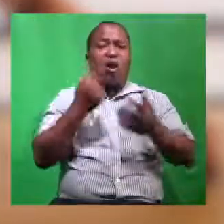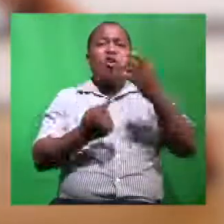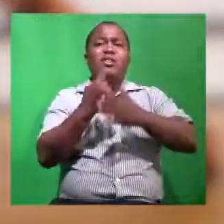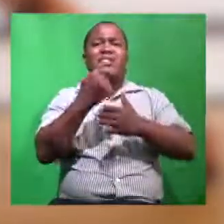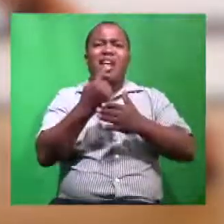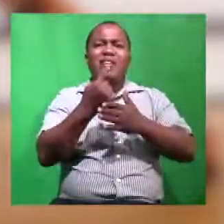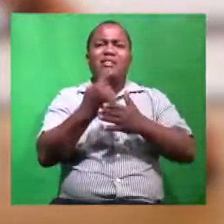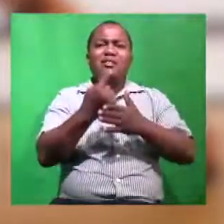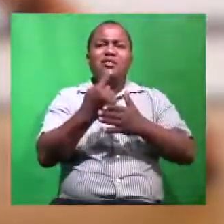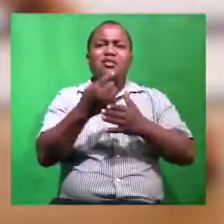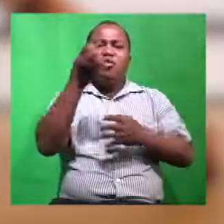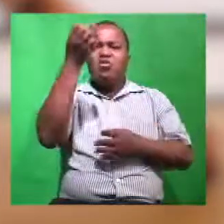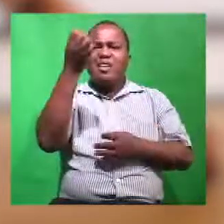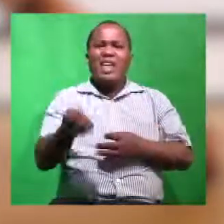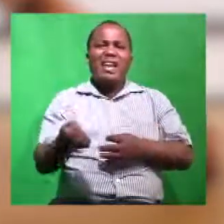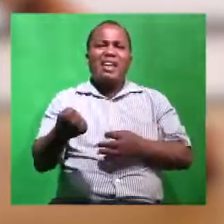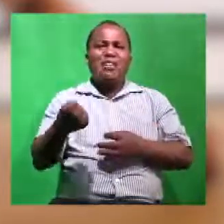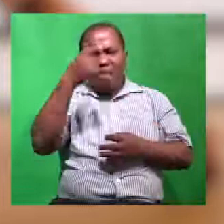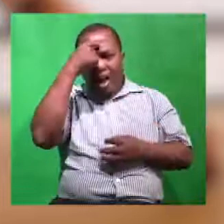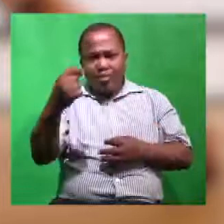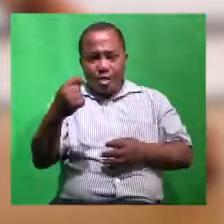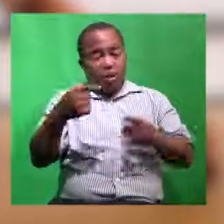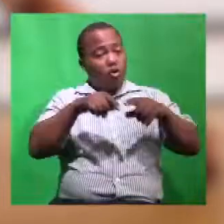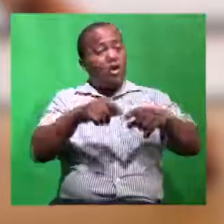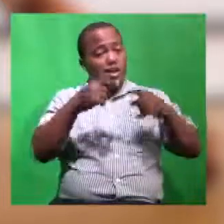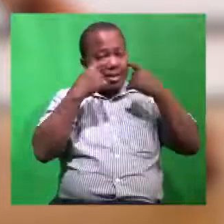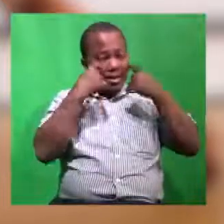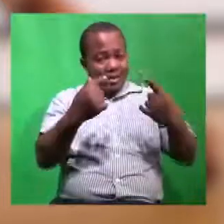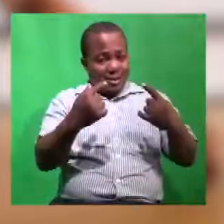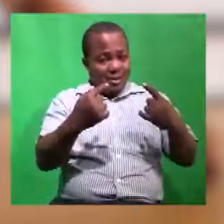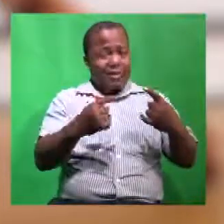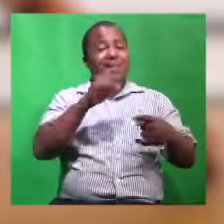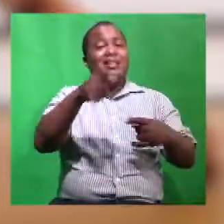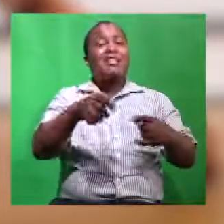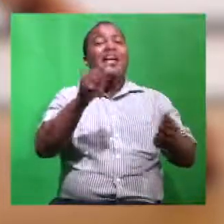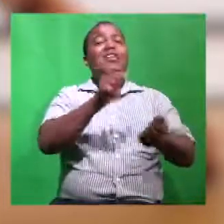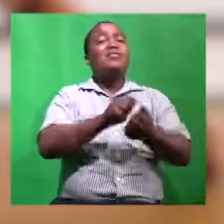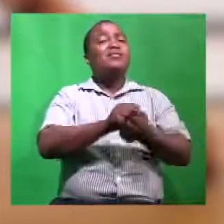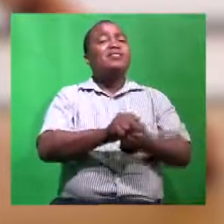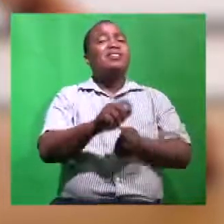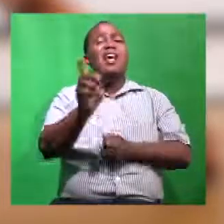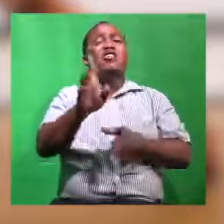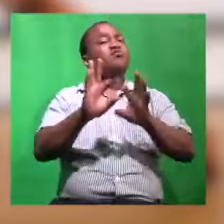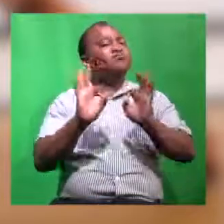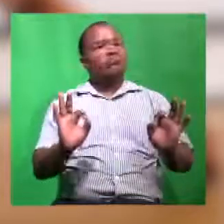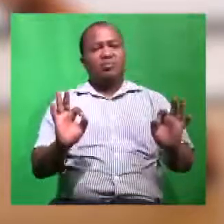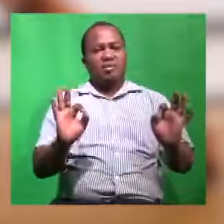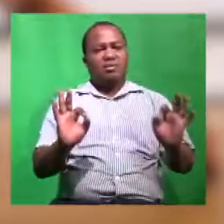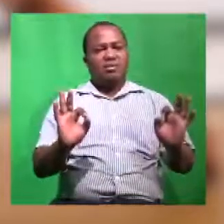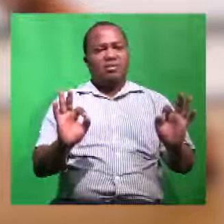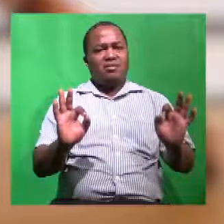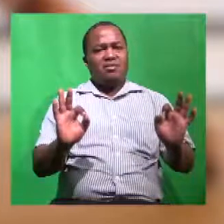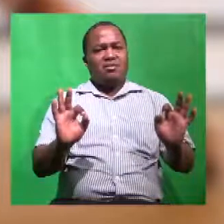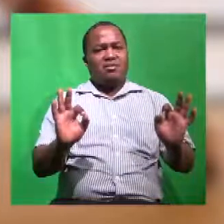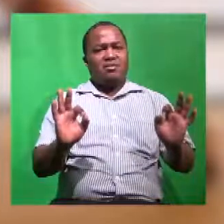the negative aspect of culture, we can see in our culture there are something which is positive, there are other things which is